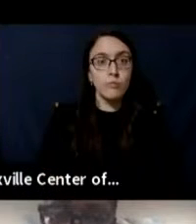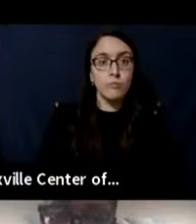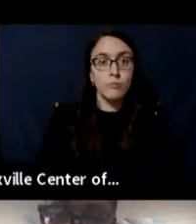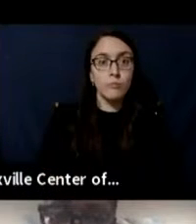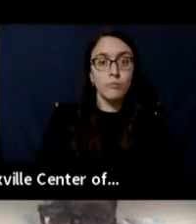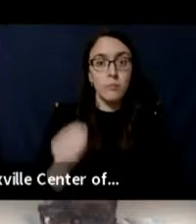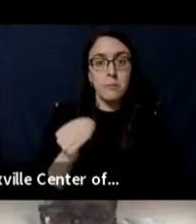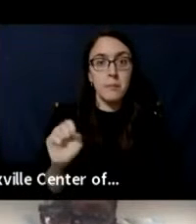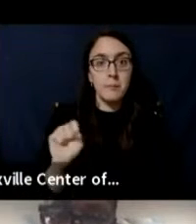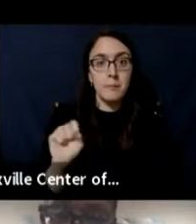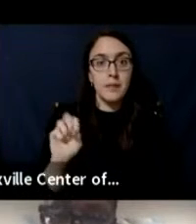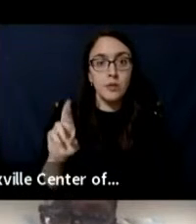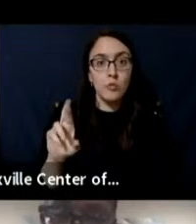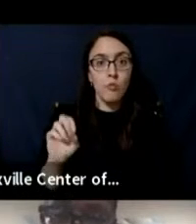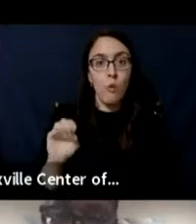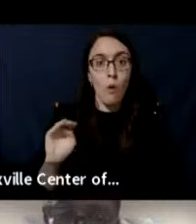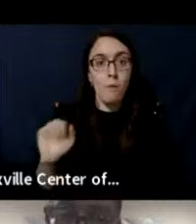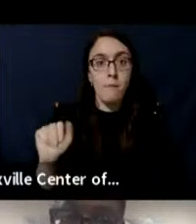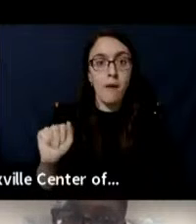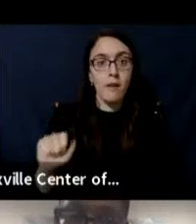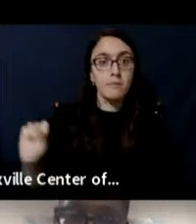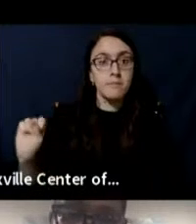Ms. Roma? Yes.